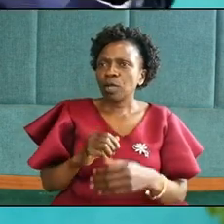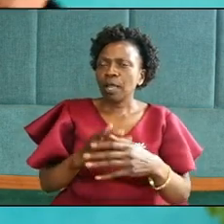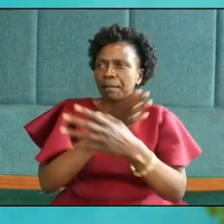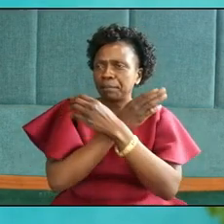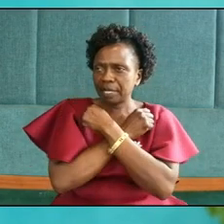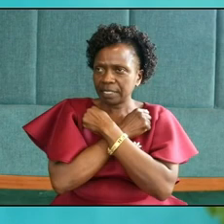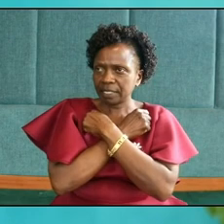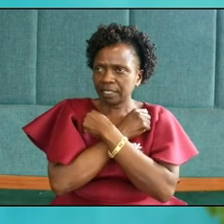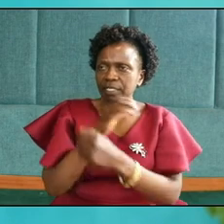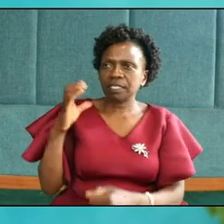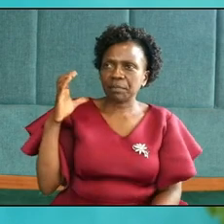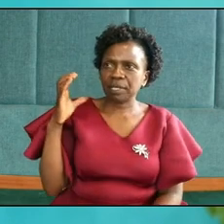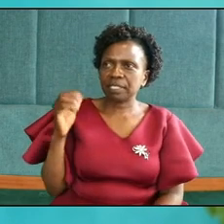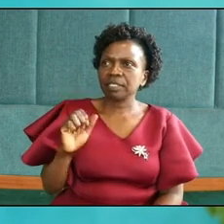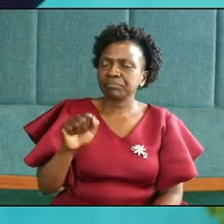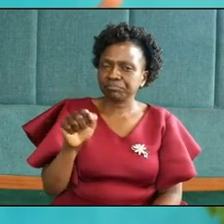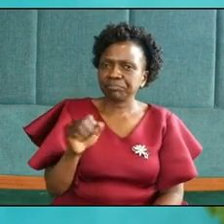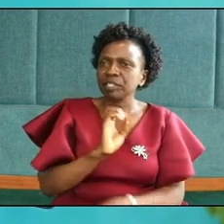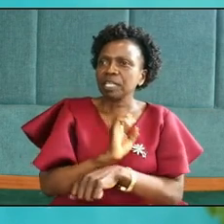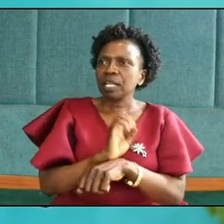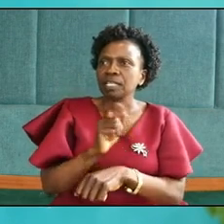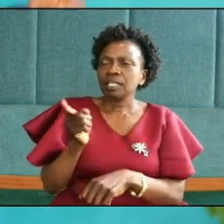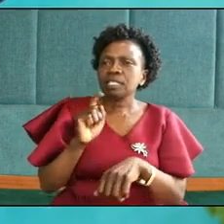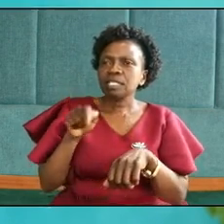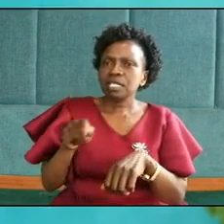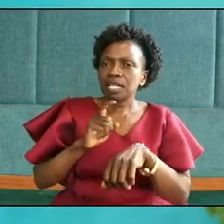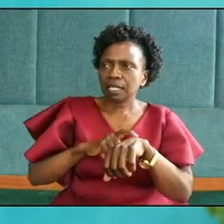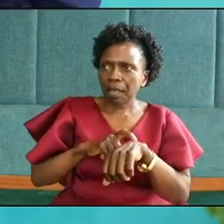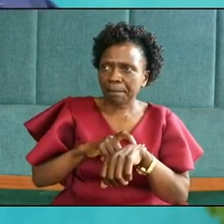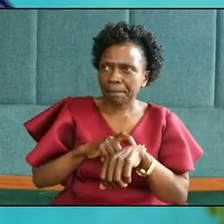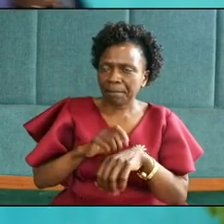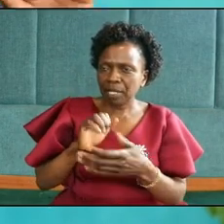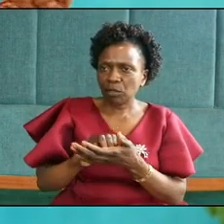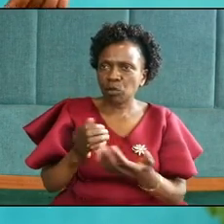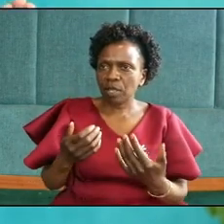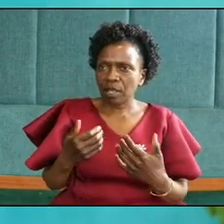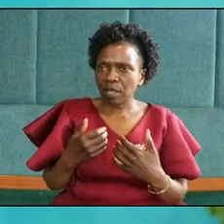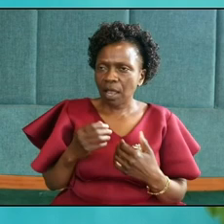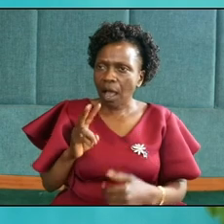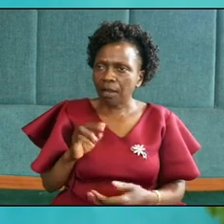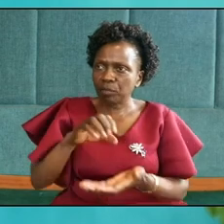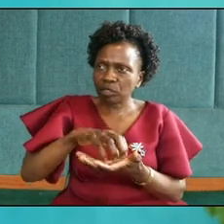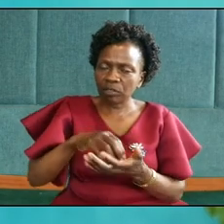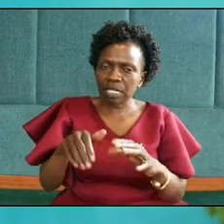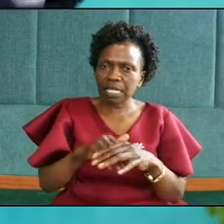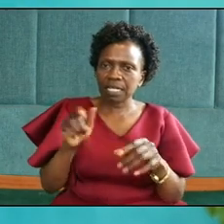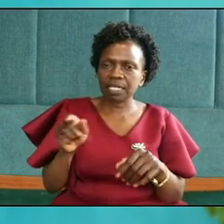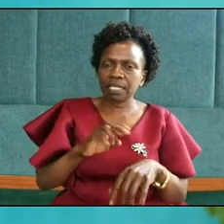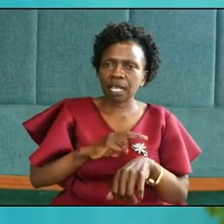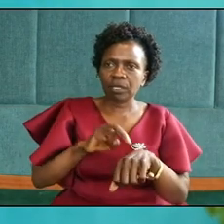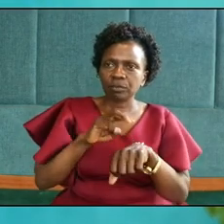trained to reach out to the marketplace? Yes, church, it's now time. And we are positioned in this